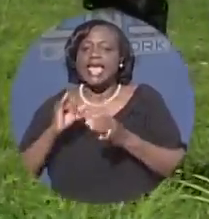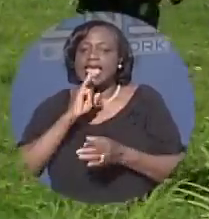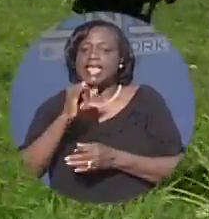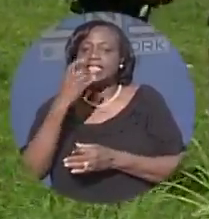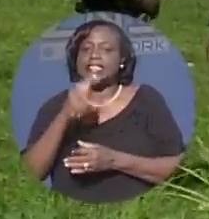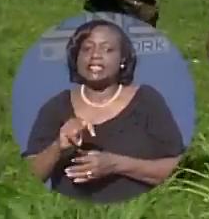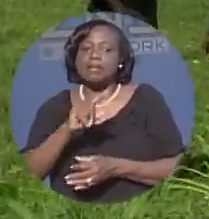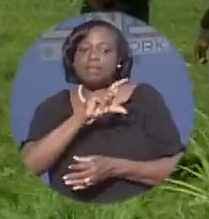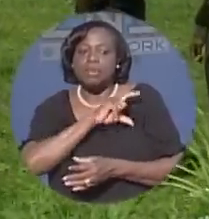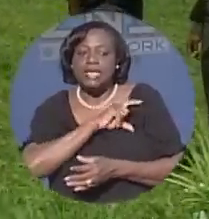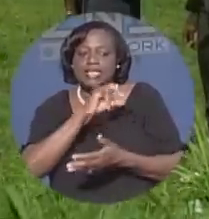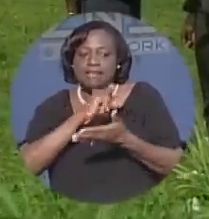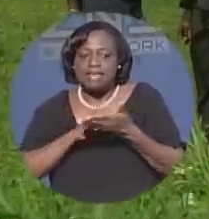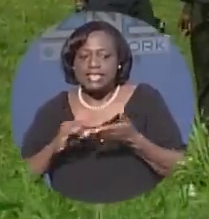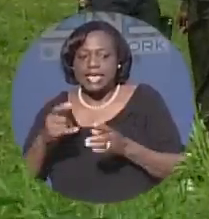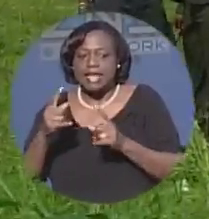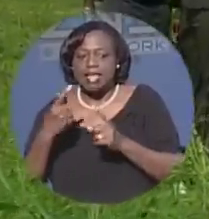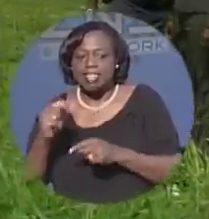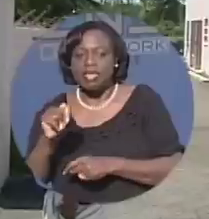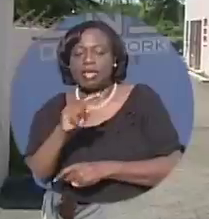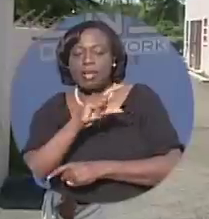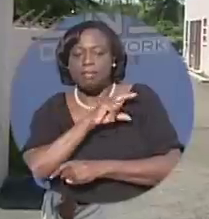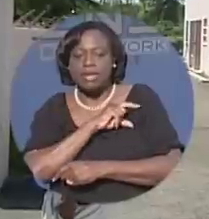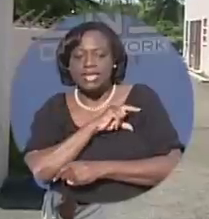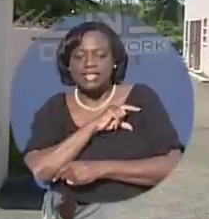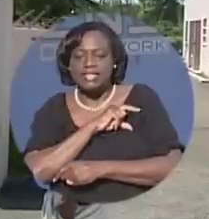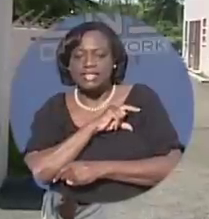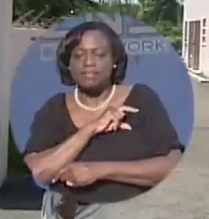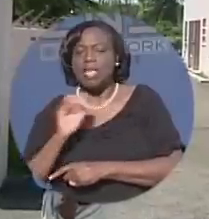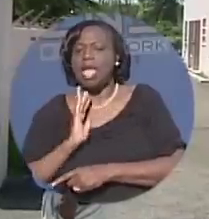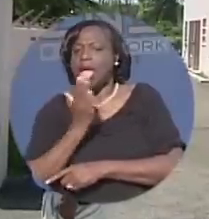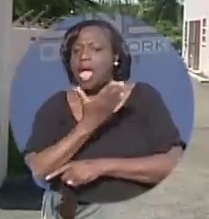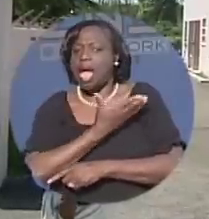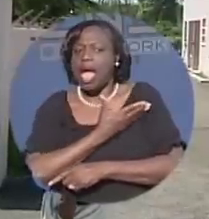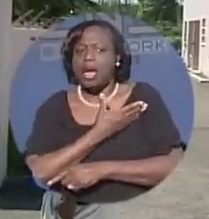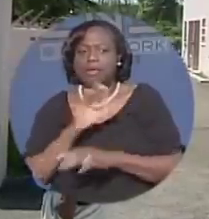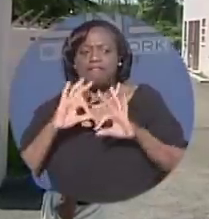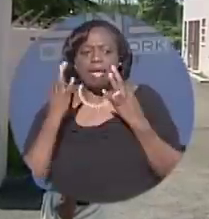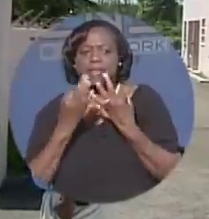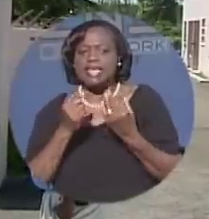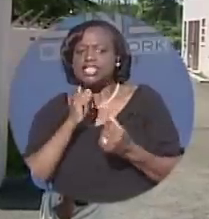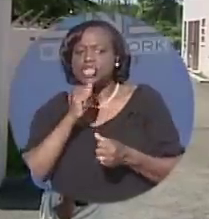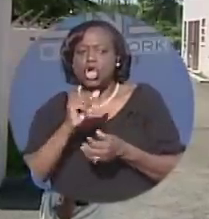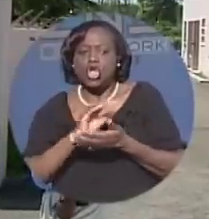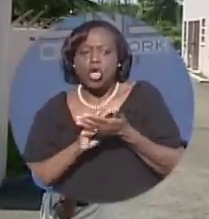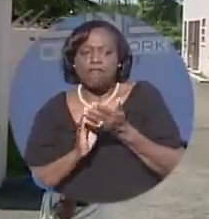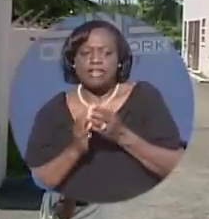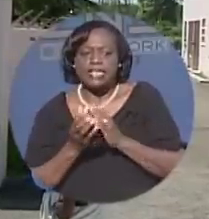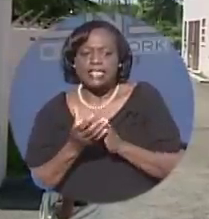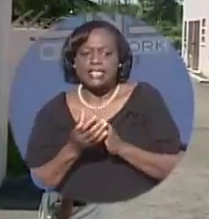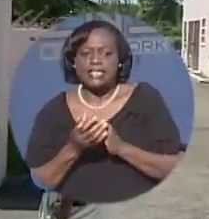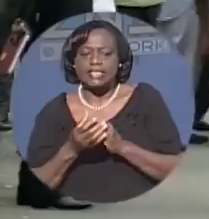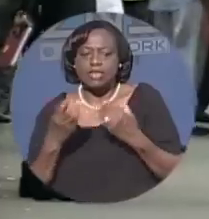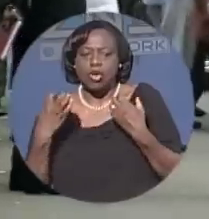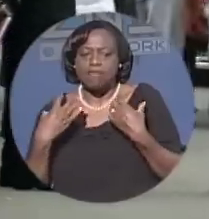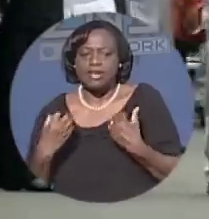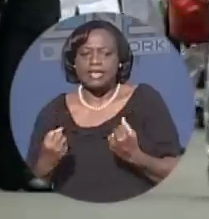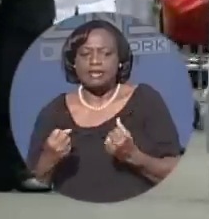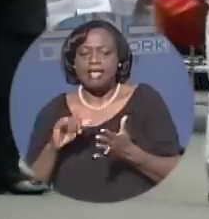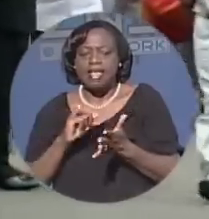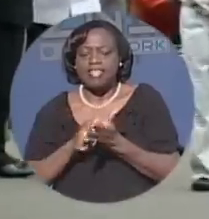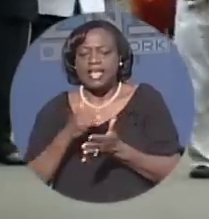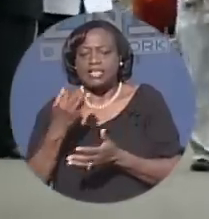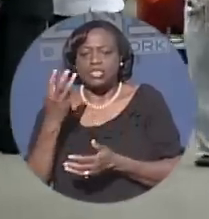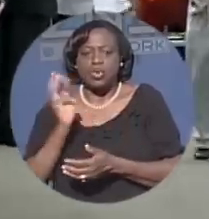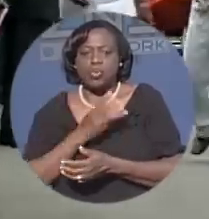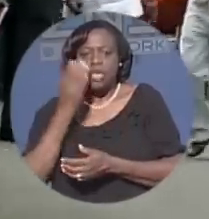investigating the police? Our family is not confident that we're going to get justice. Our system needs to change. We